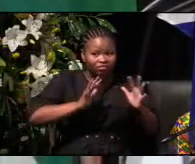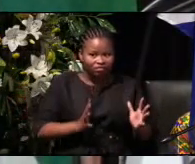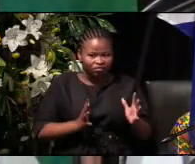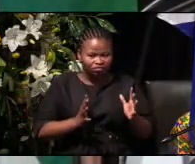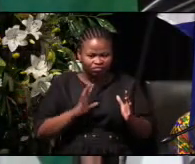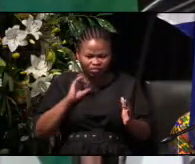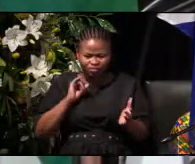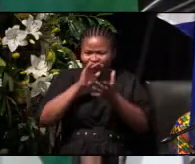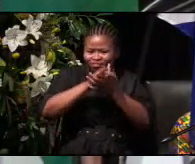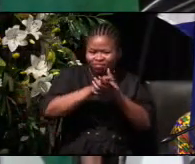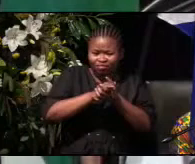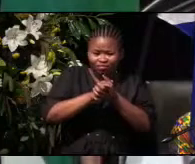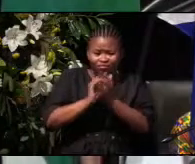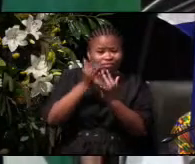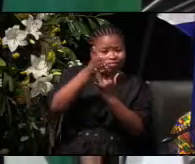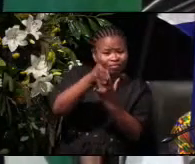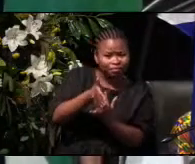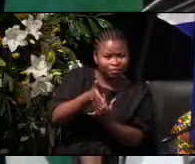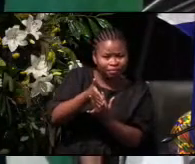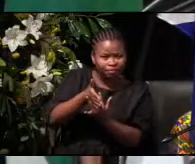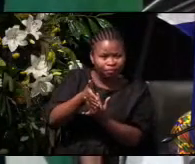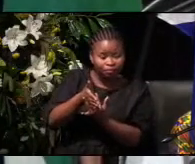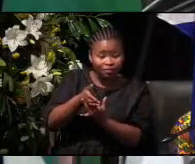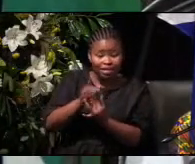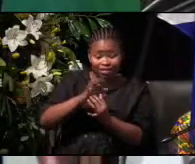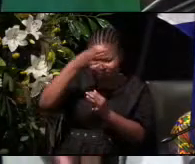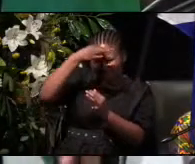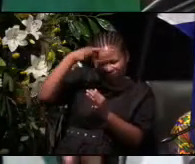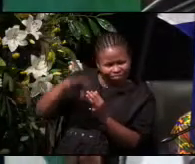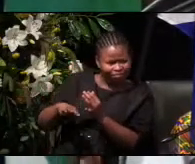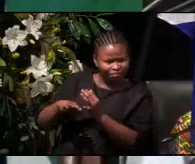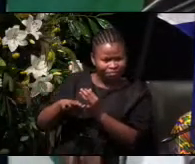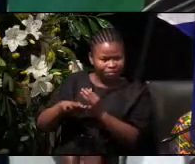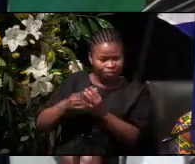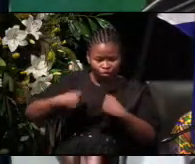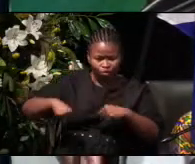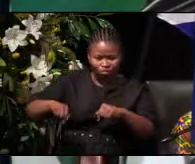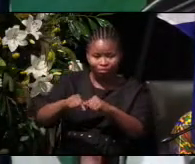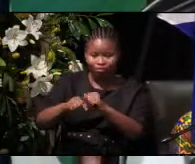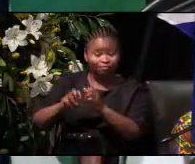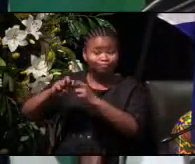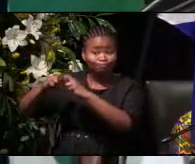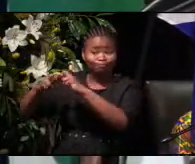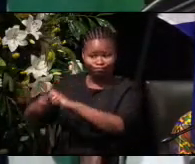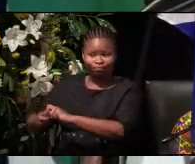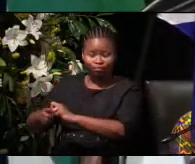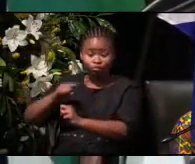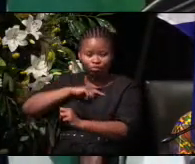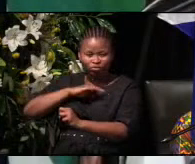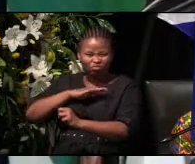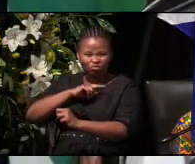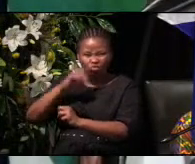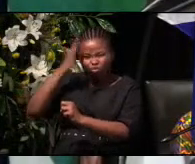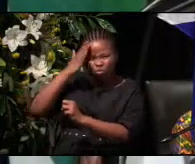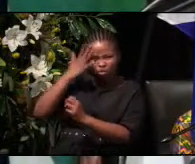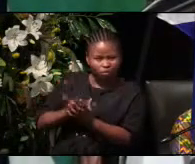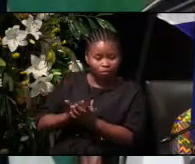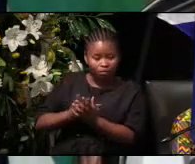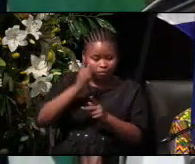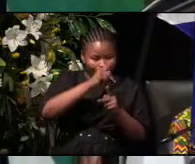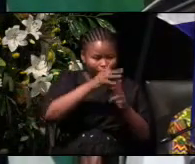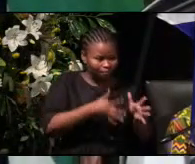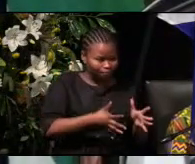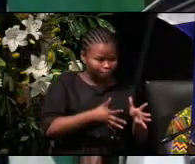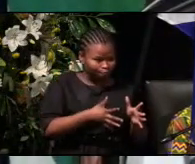regaining trust and credibility in government so we are in trouble because we know uh